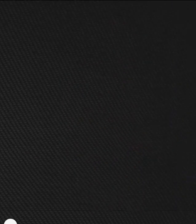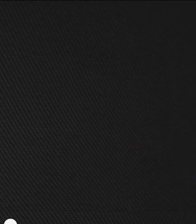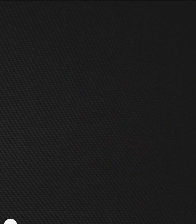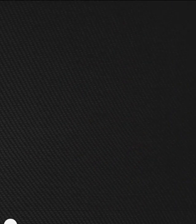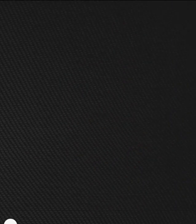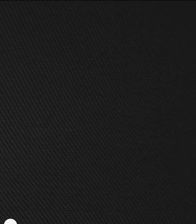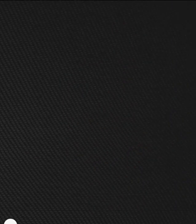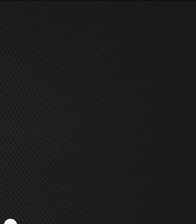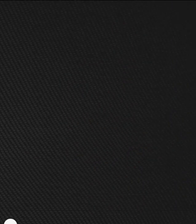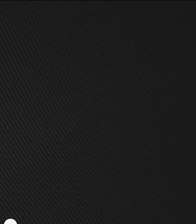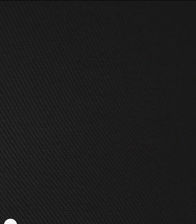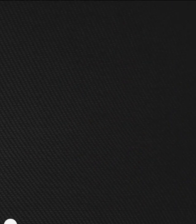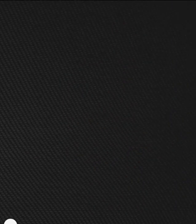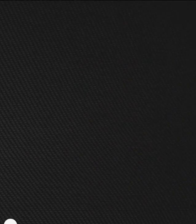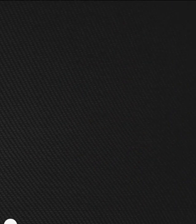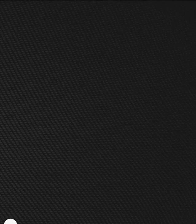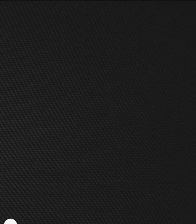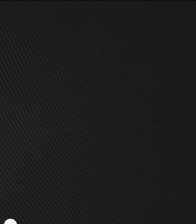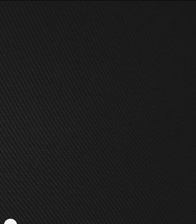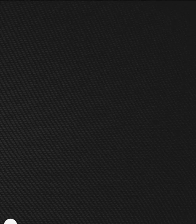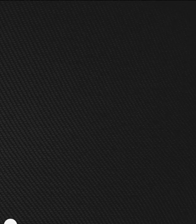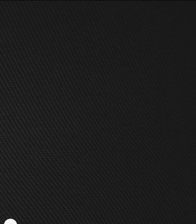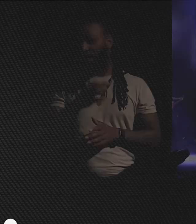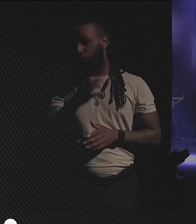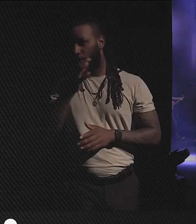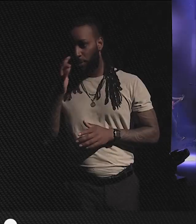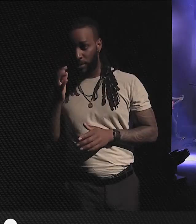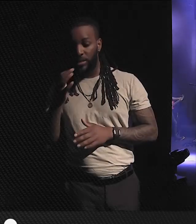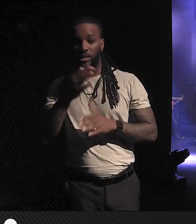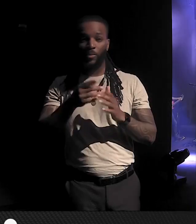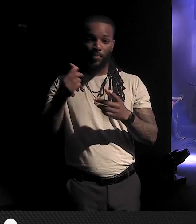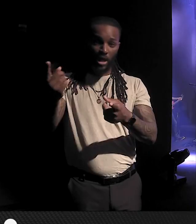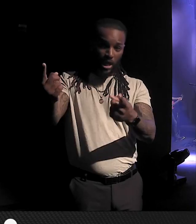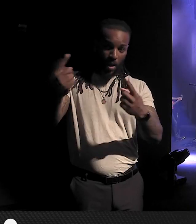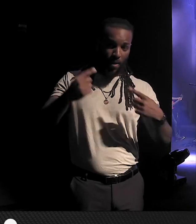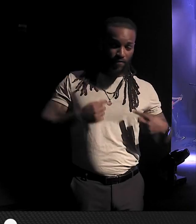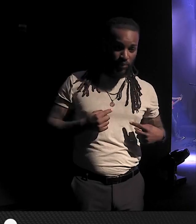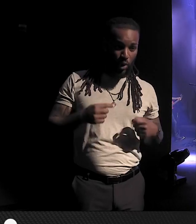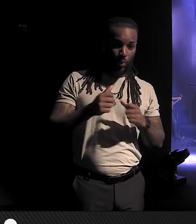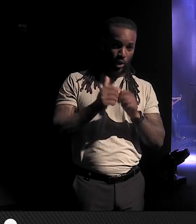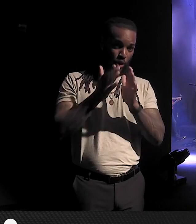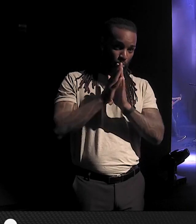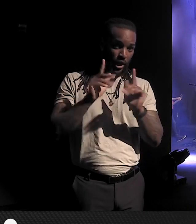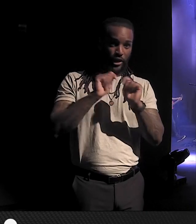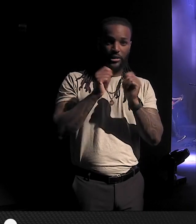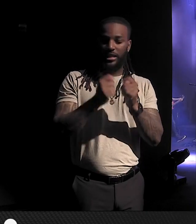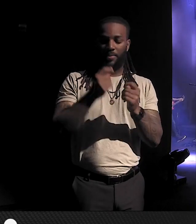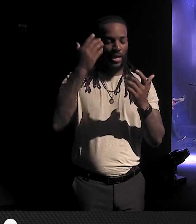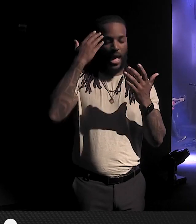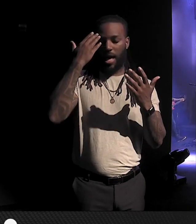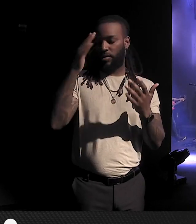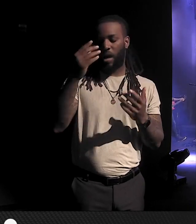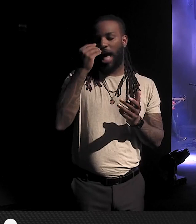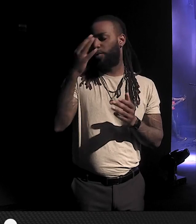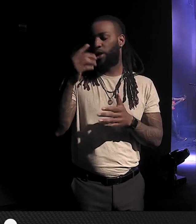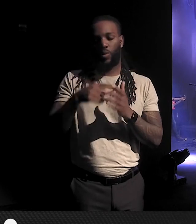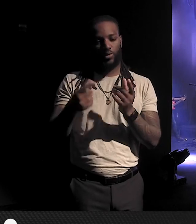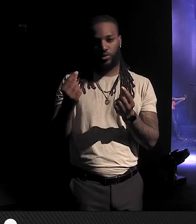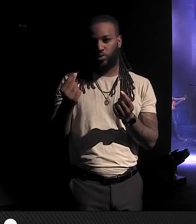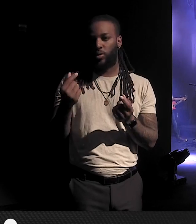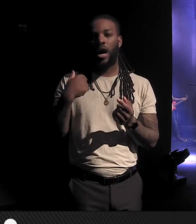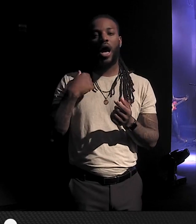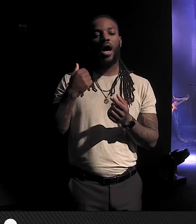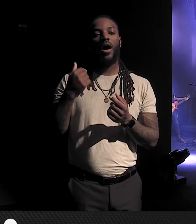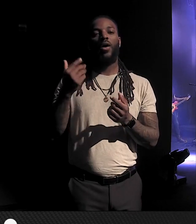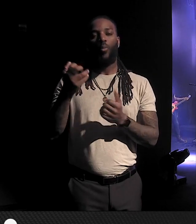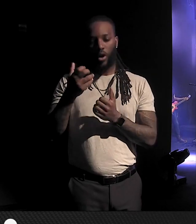For some of you, we'll be taking communion. For some of you, we'll be coming forward with the prayer teams. But what I just want to